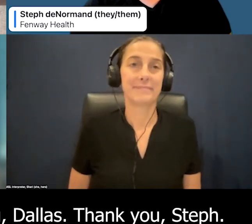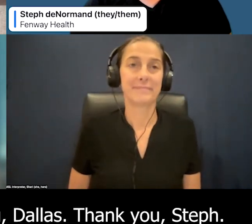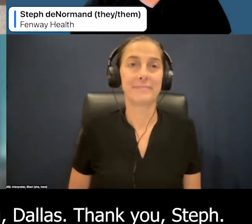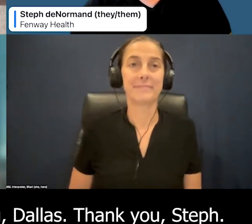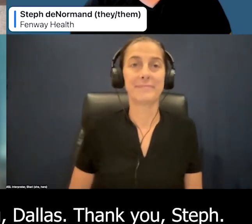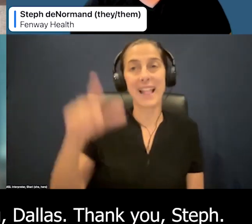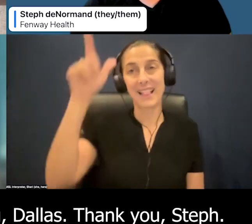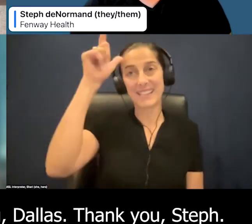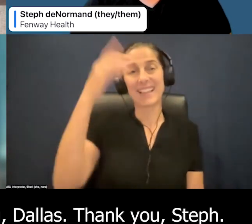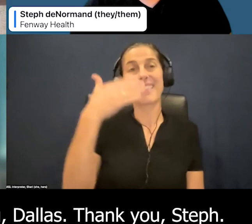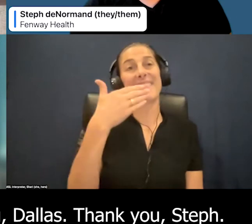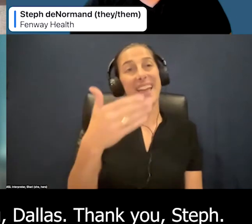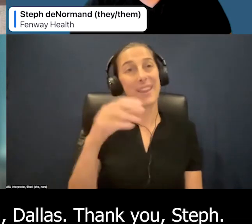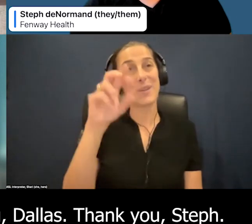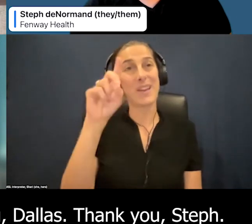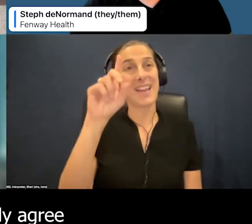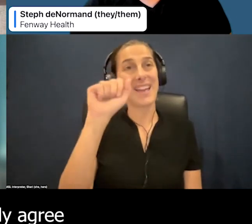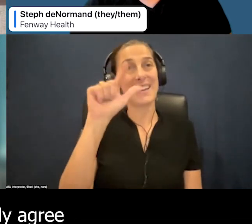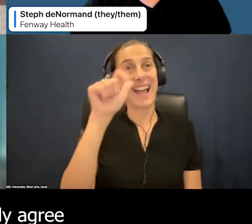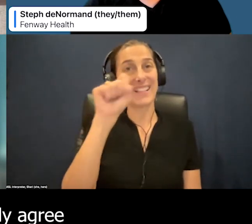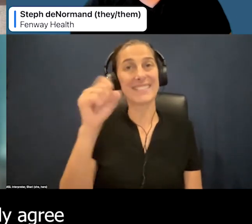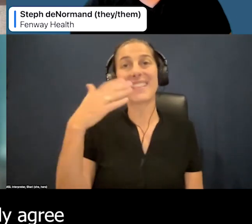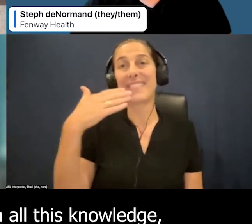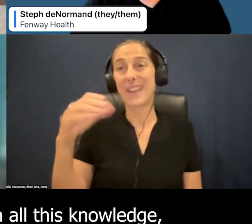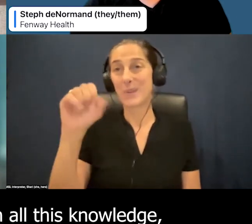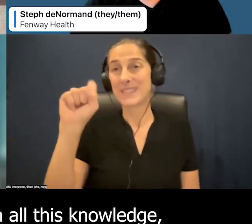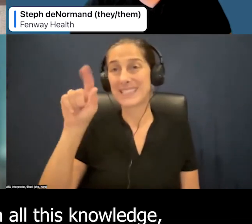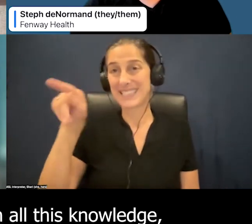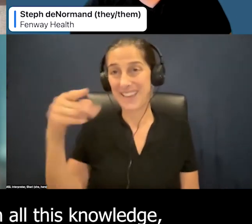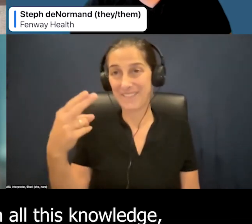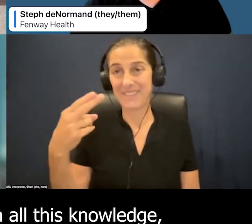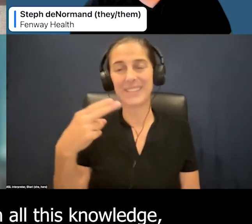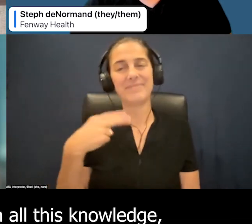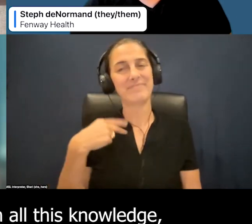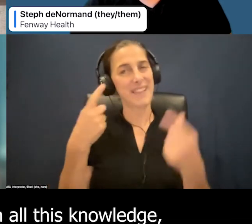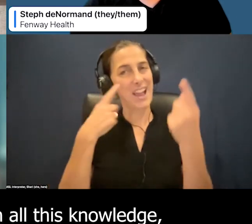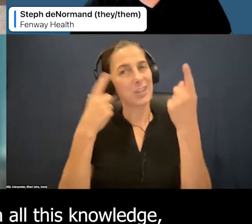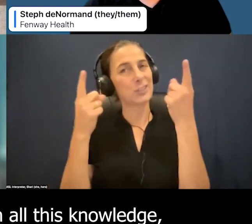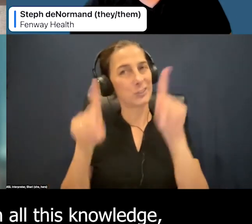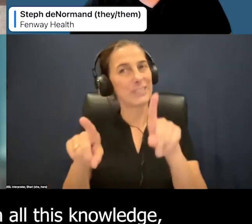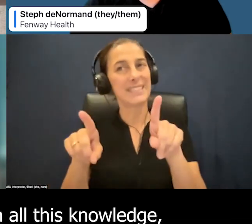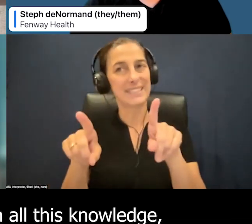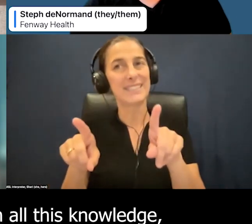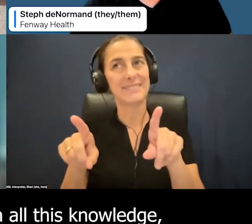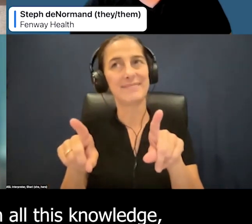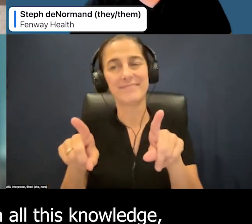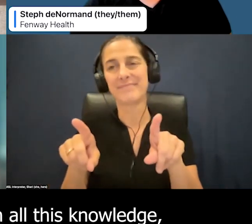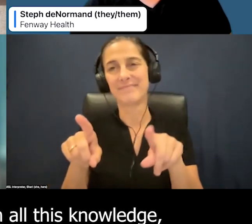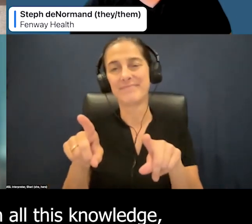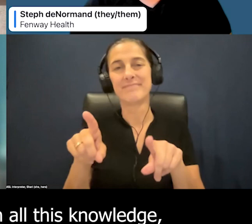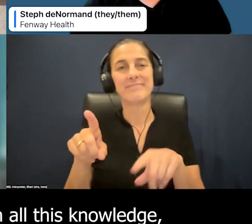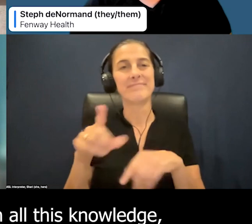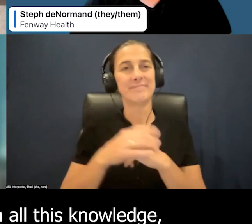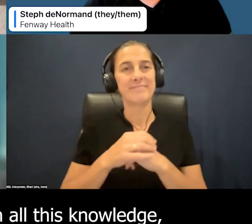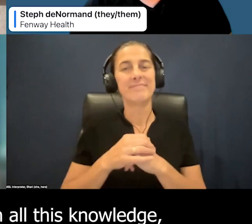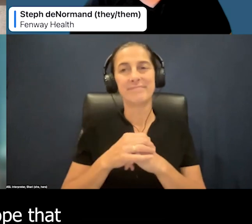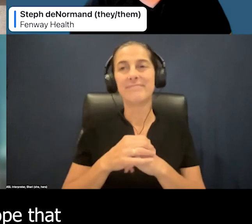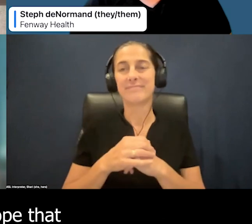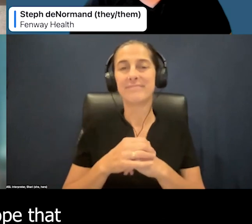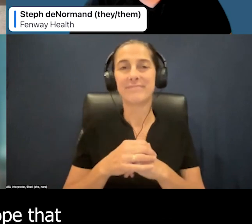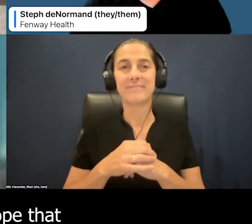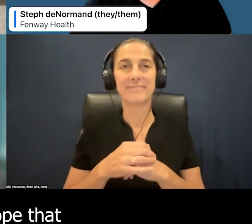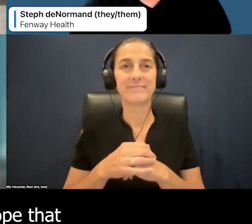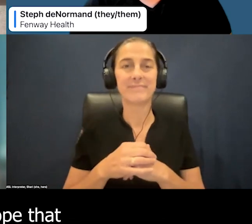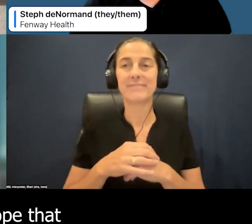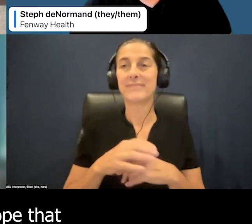Thank you, Dallas. Thank you, Steph. Totally agree that we really, with all this knowledge, we